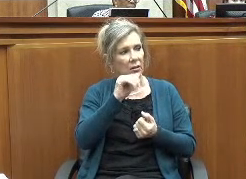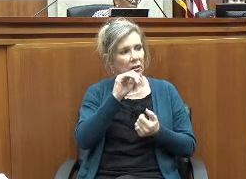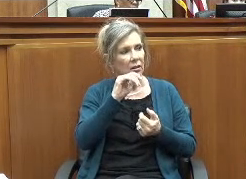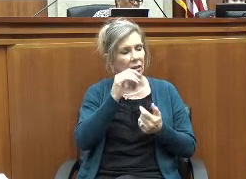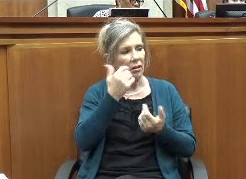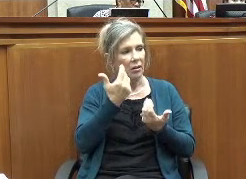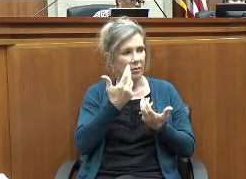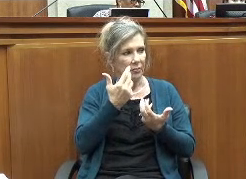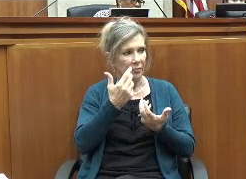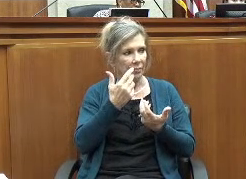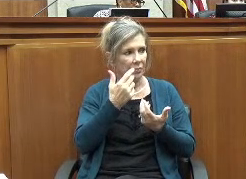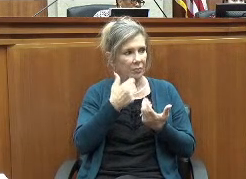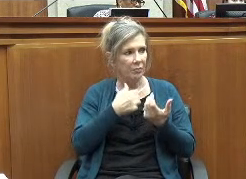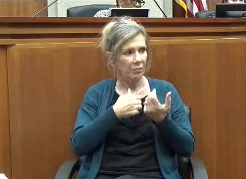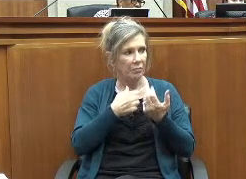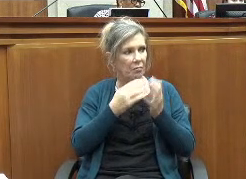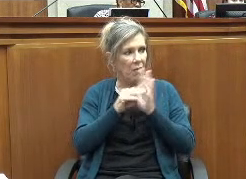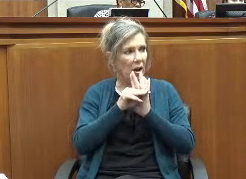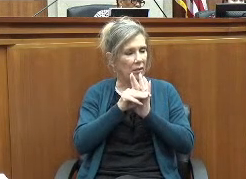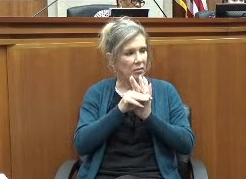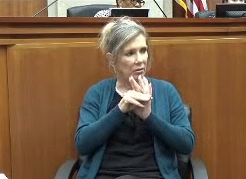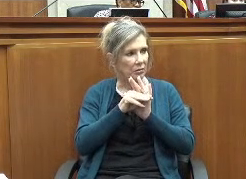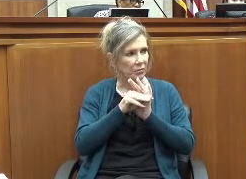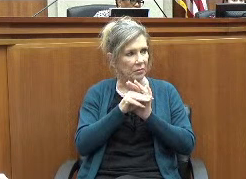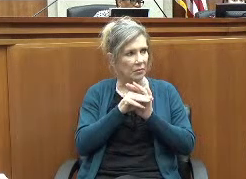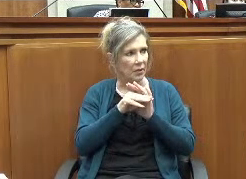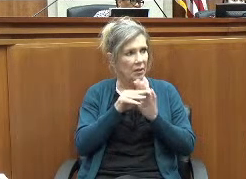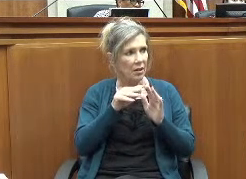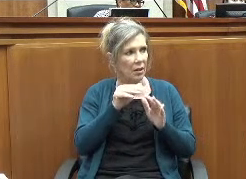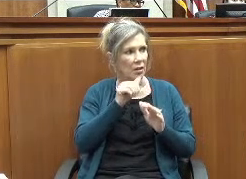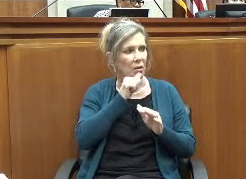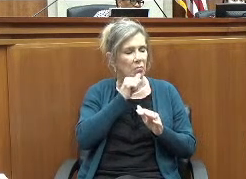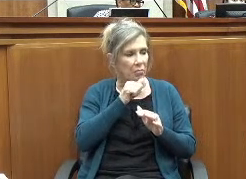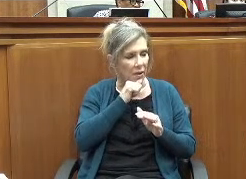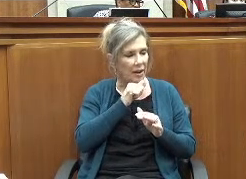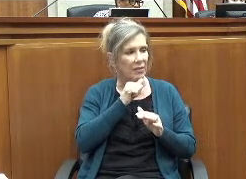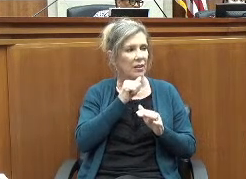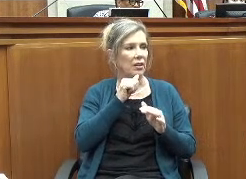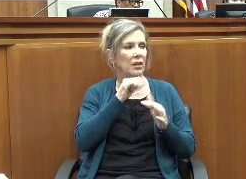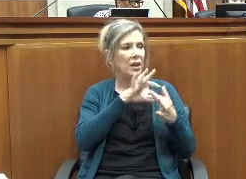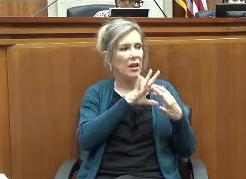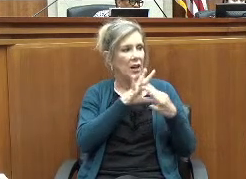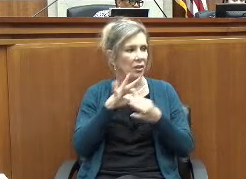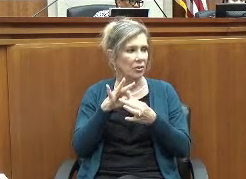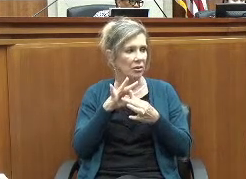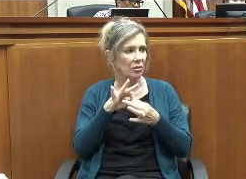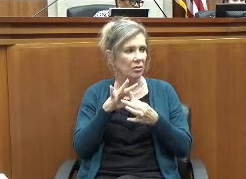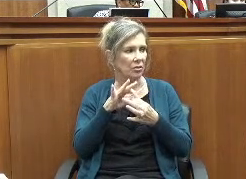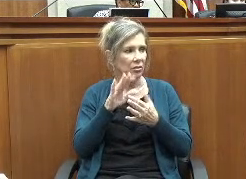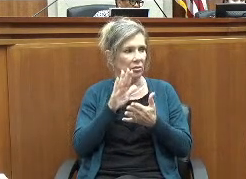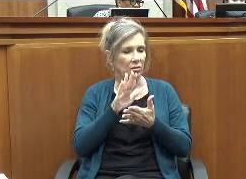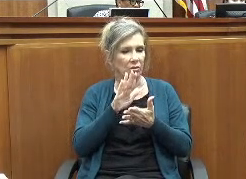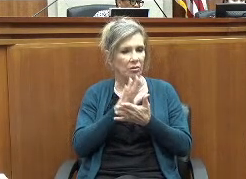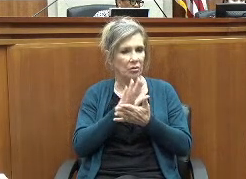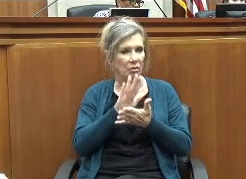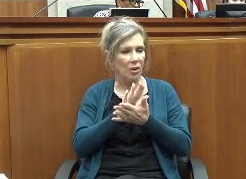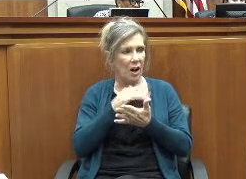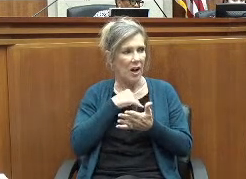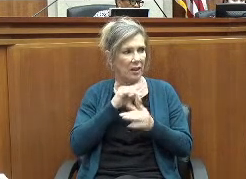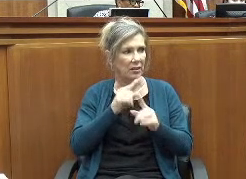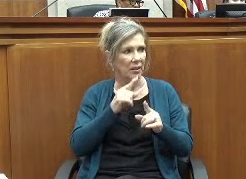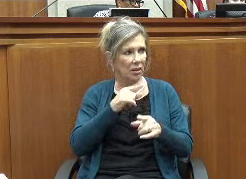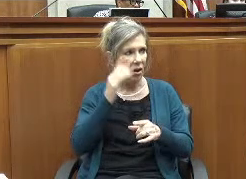afford tuition at the private Connections Academy school I attended, I hope you will approve this choice for kids in